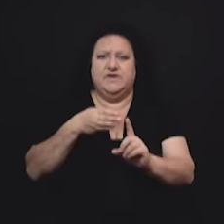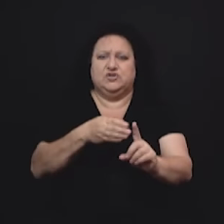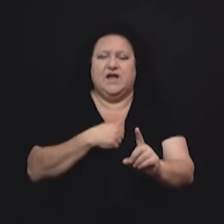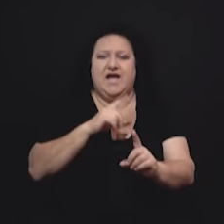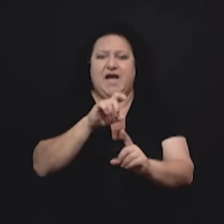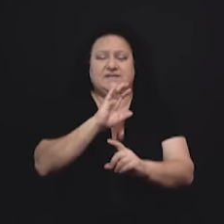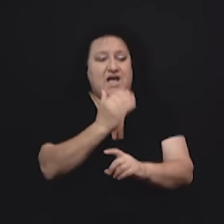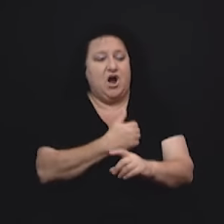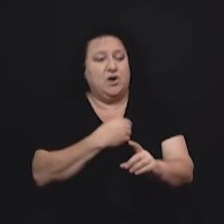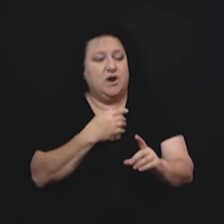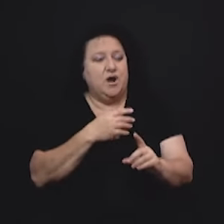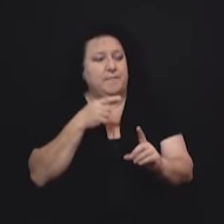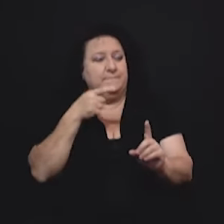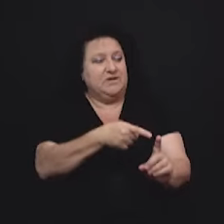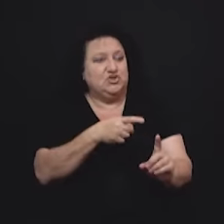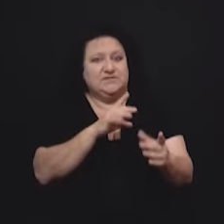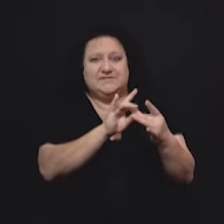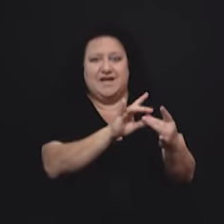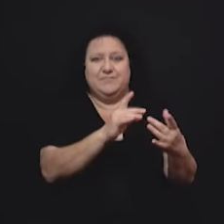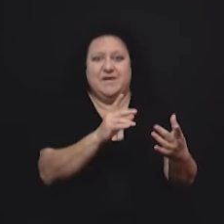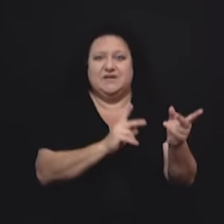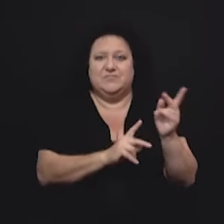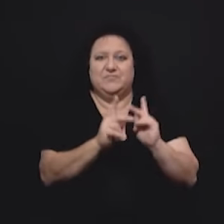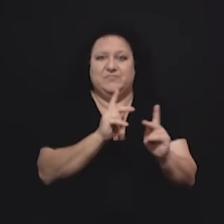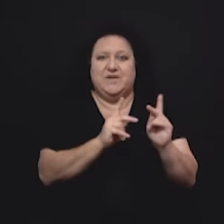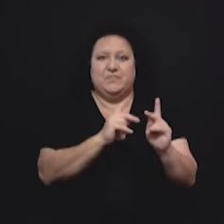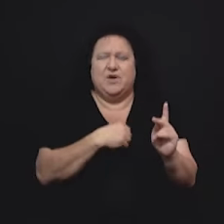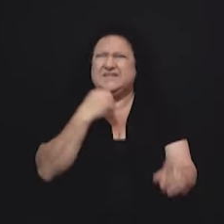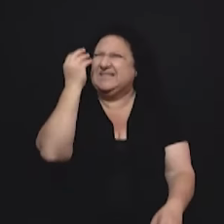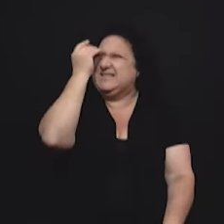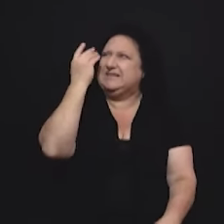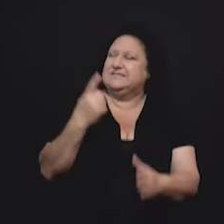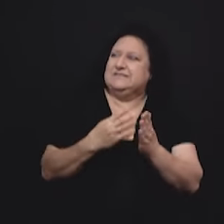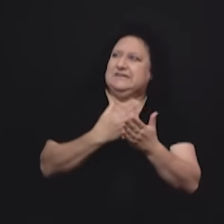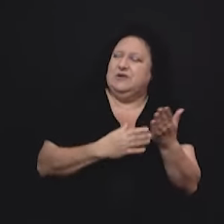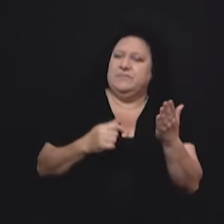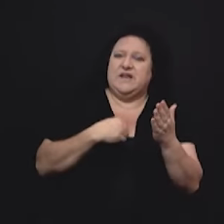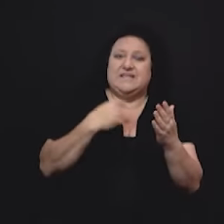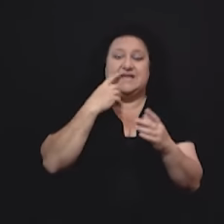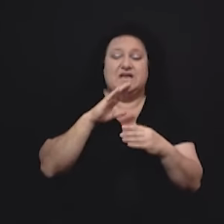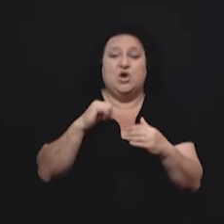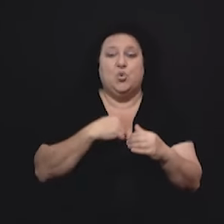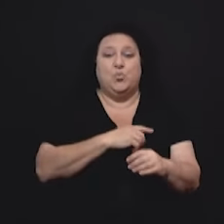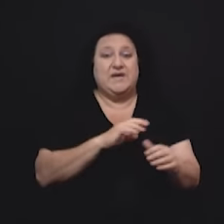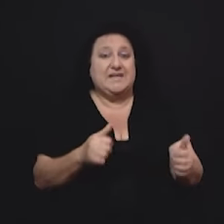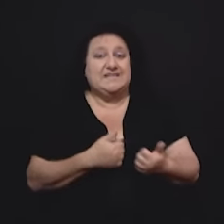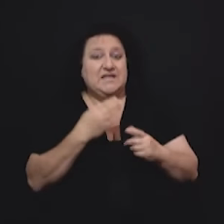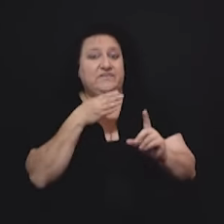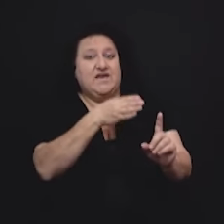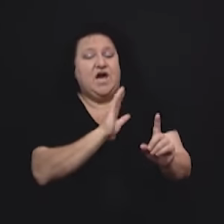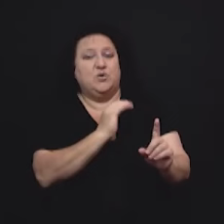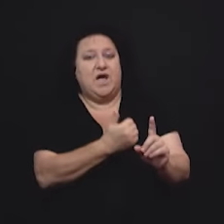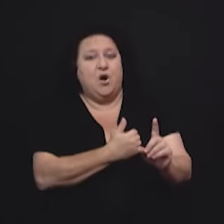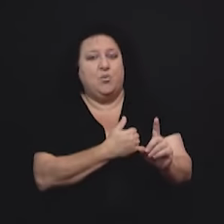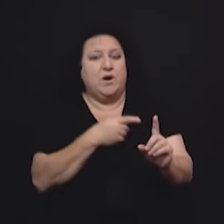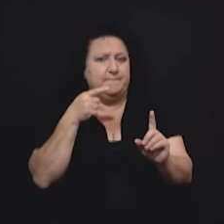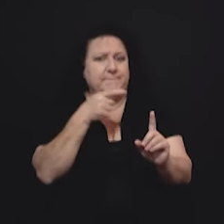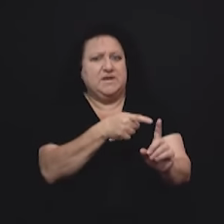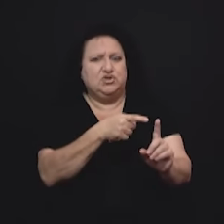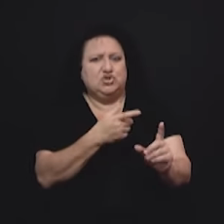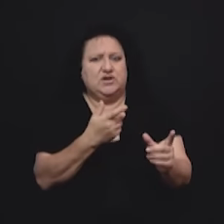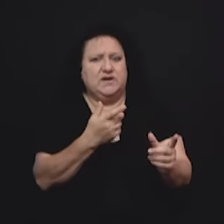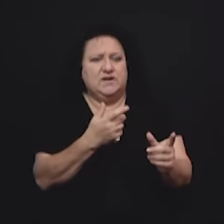some of us had to think about it. And I said, how do we live out our mission here at Christ Church? How are we living out being a people on